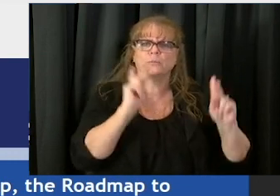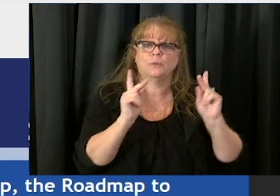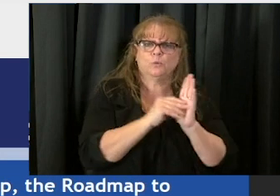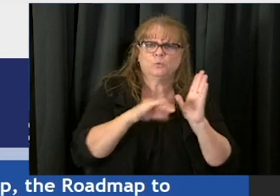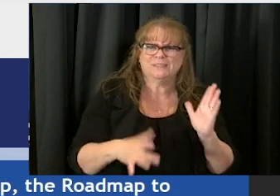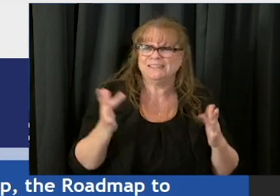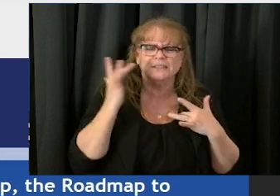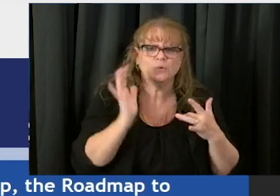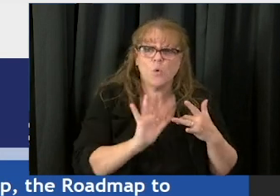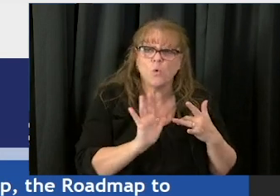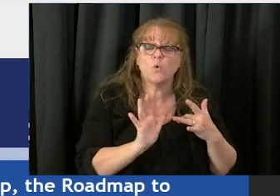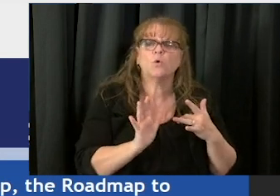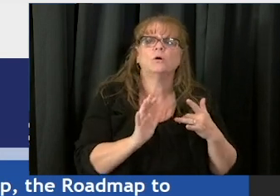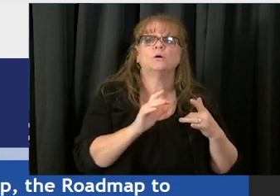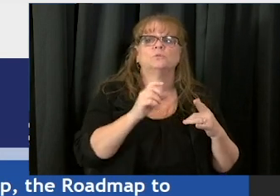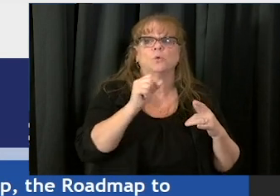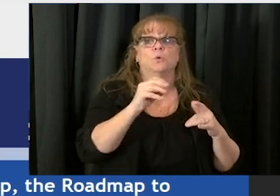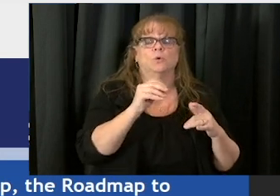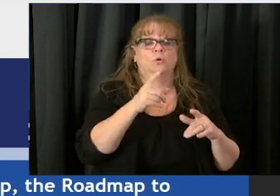open.